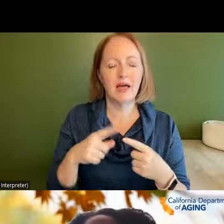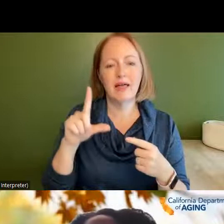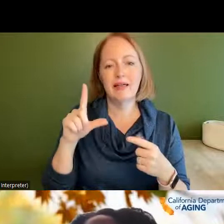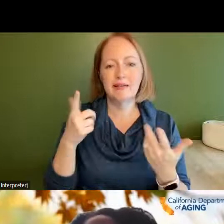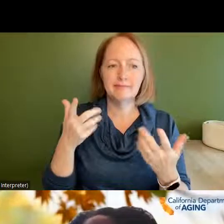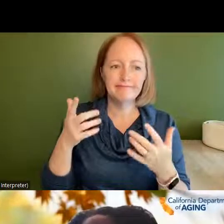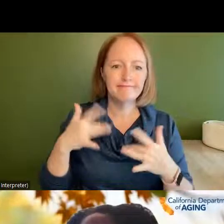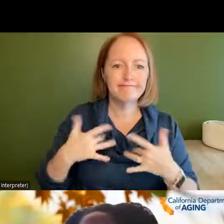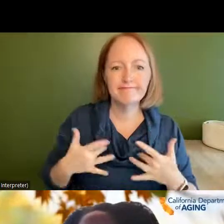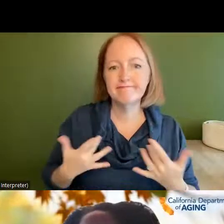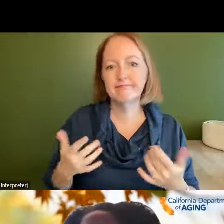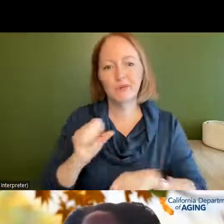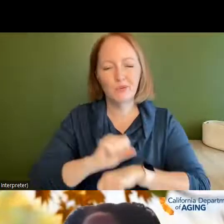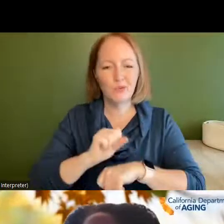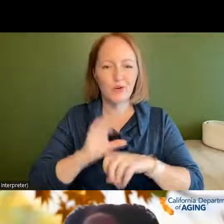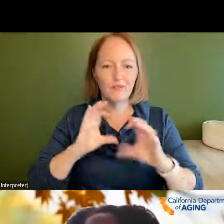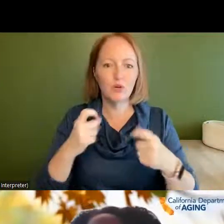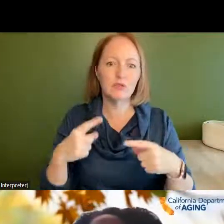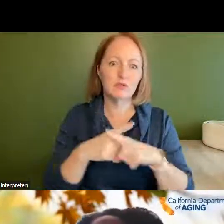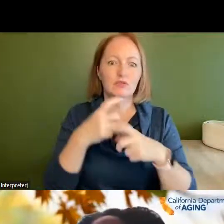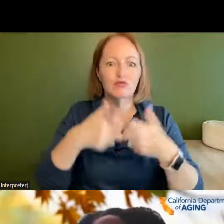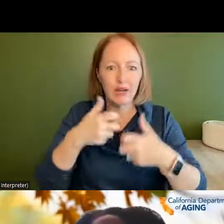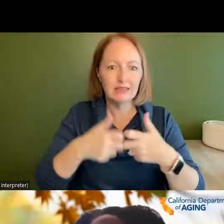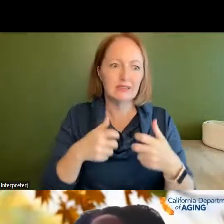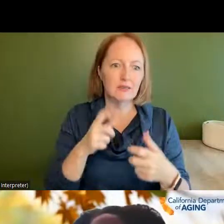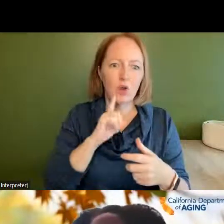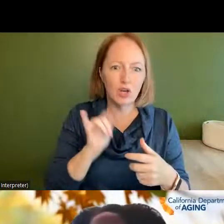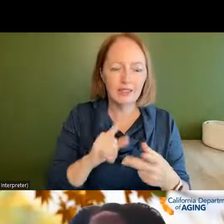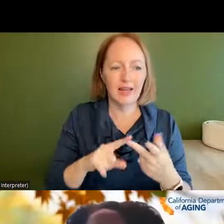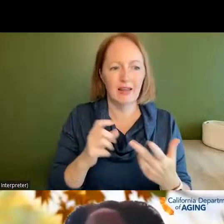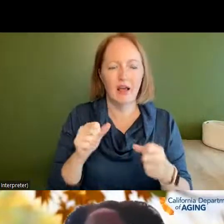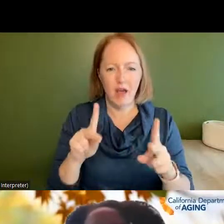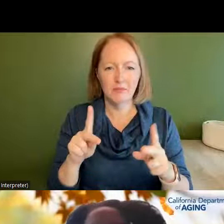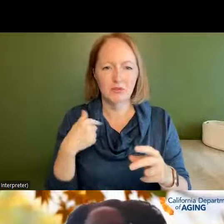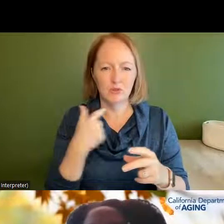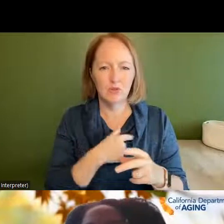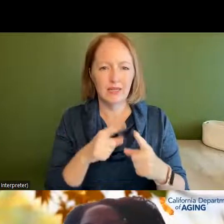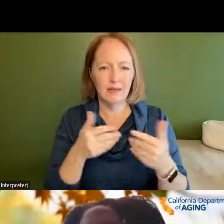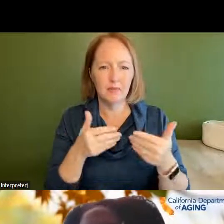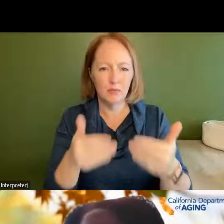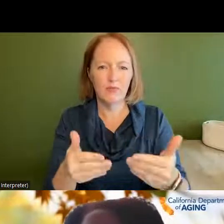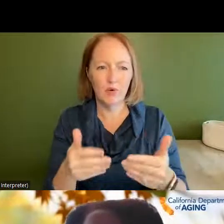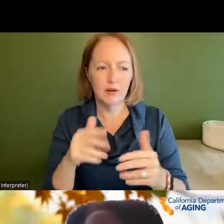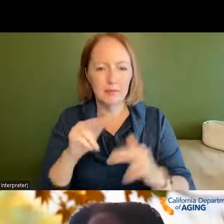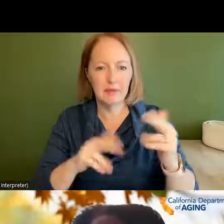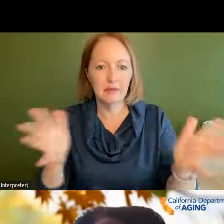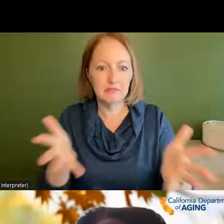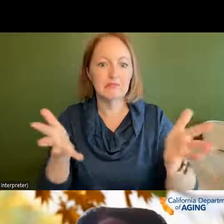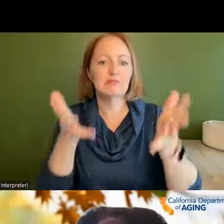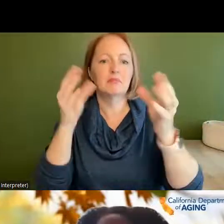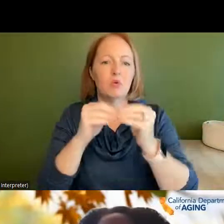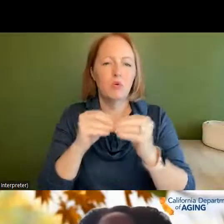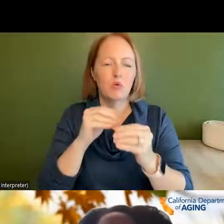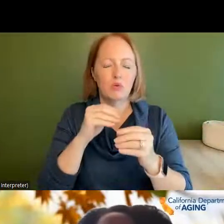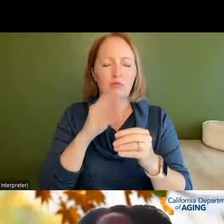landscape, what the workforce crisis is, and the opportunity that we have to move forward and build up the direct care